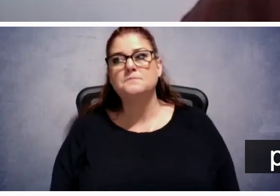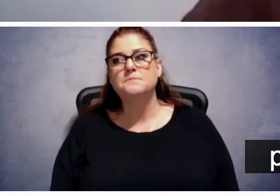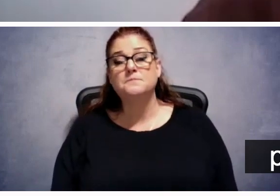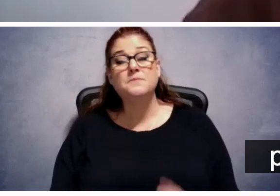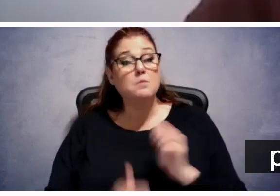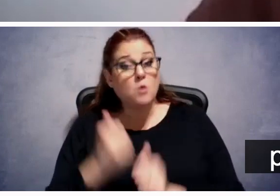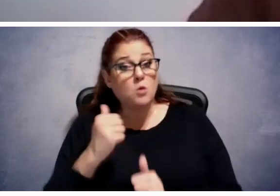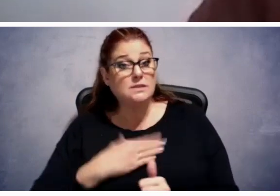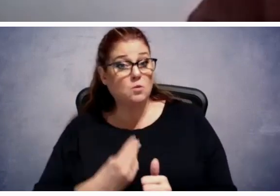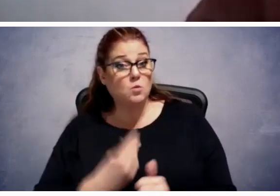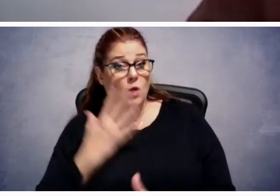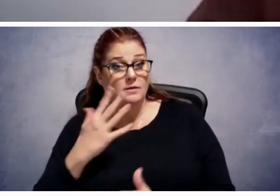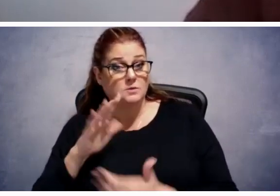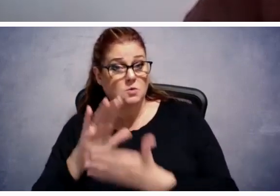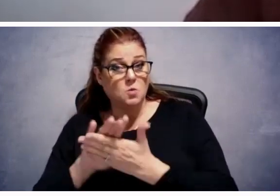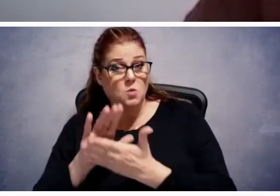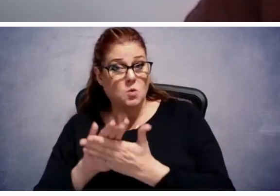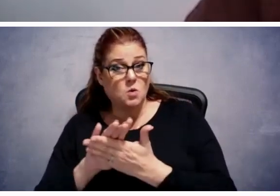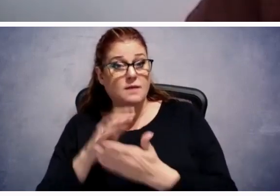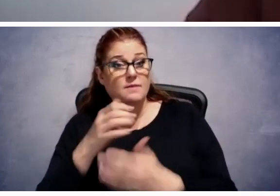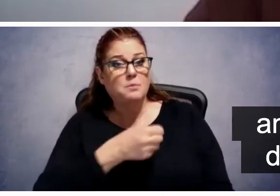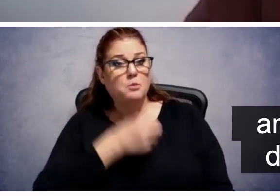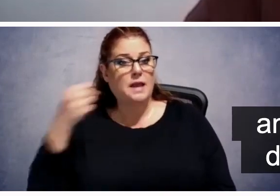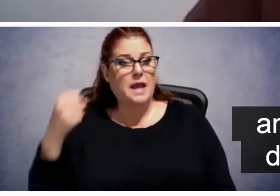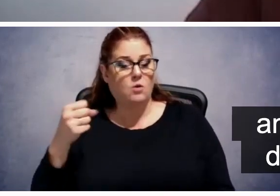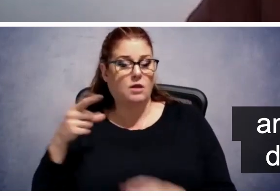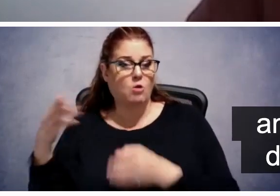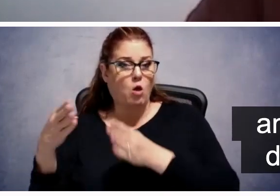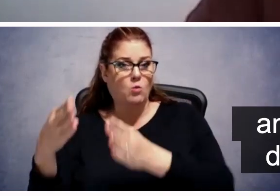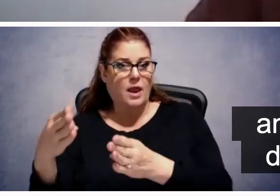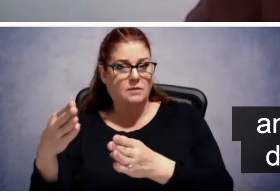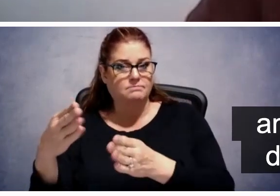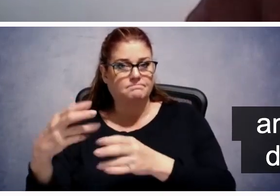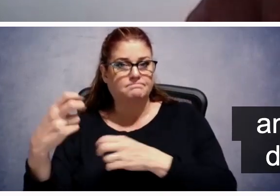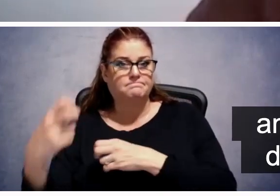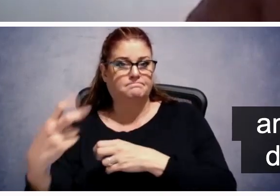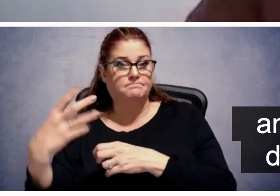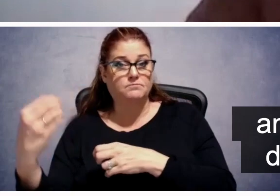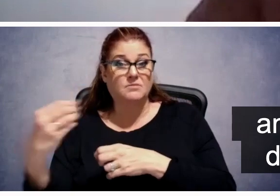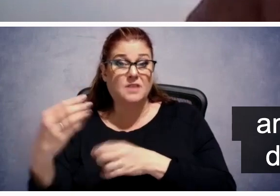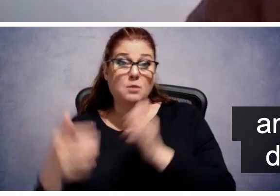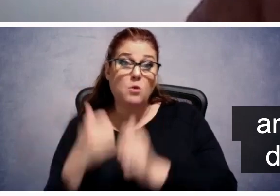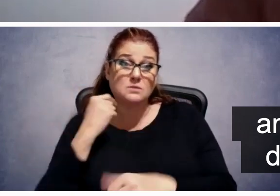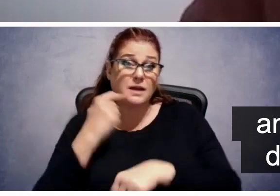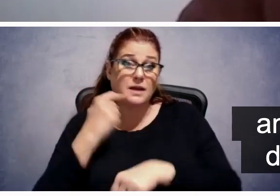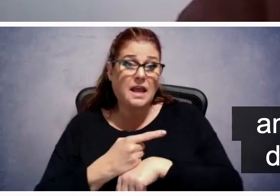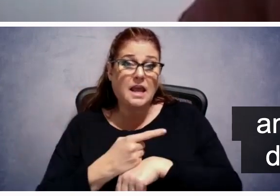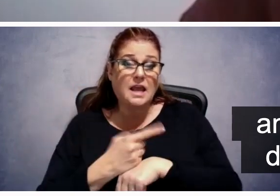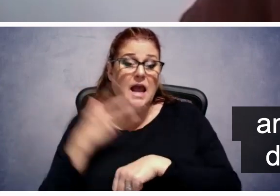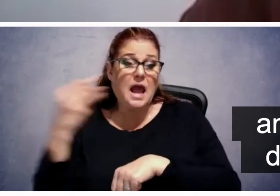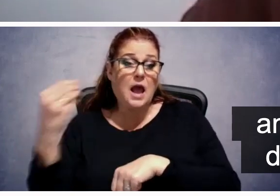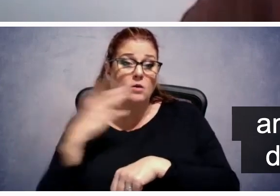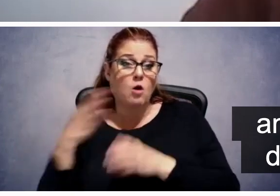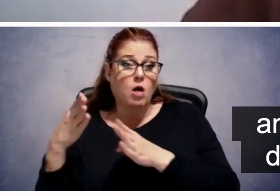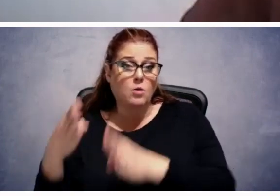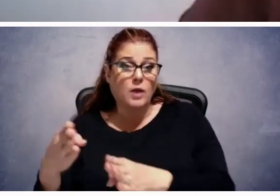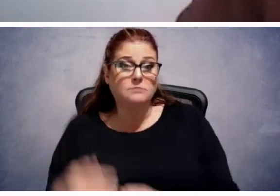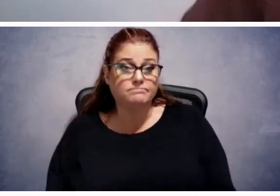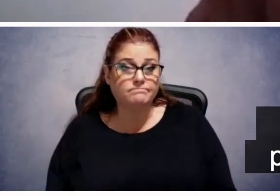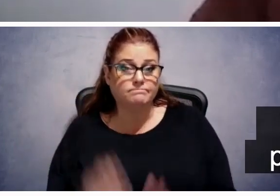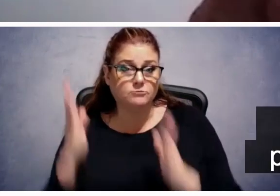predominantly white school, they would put me out in the hall and I would spend most of my day in the hallway in